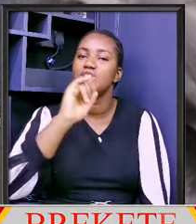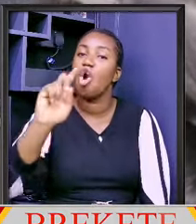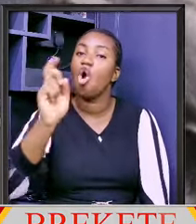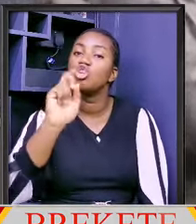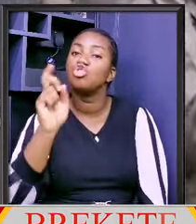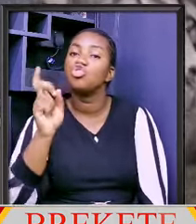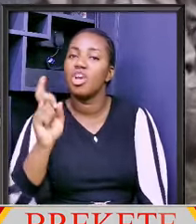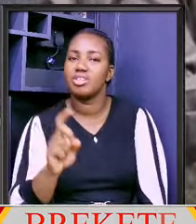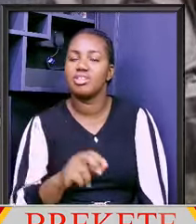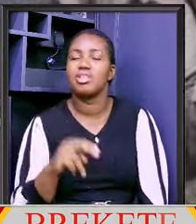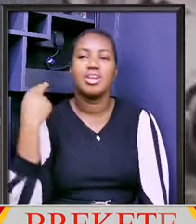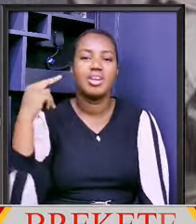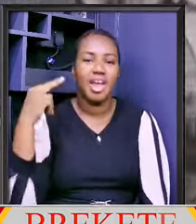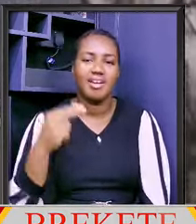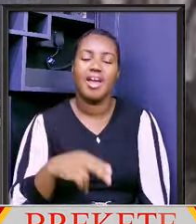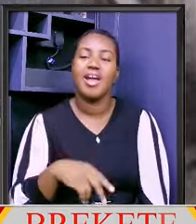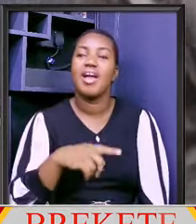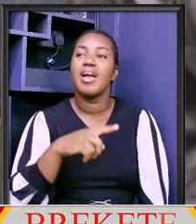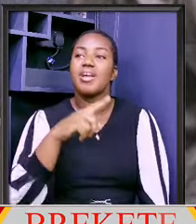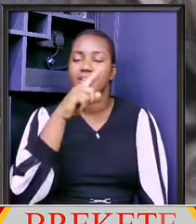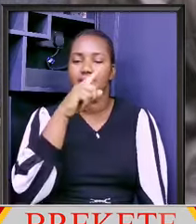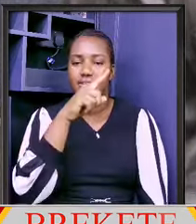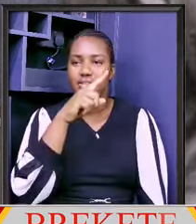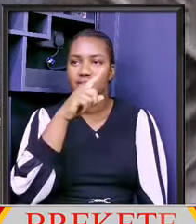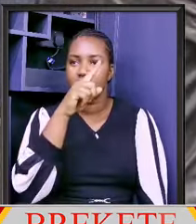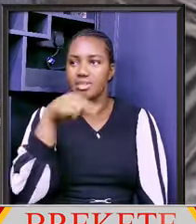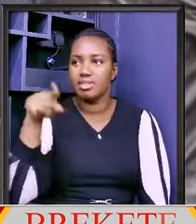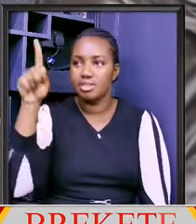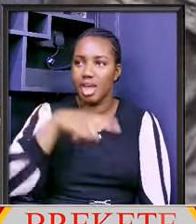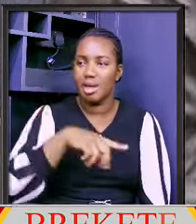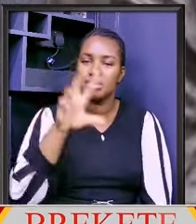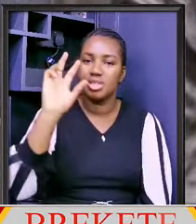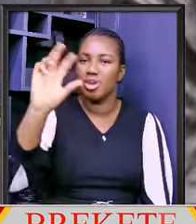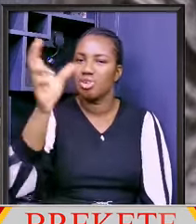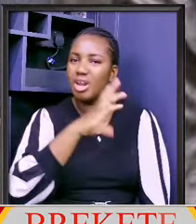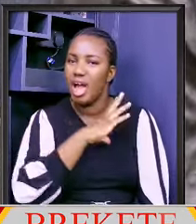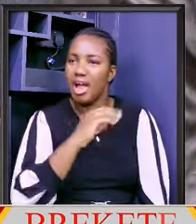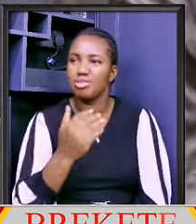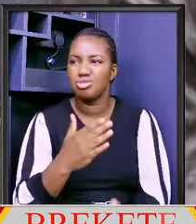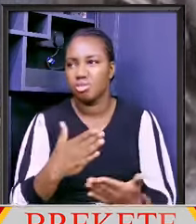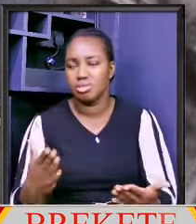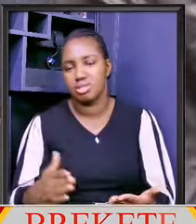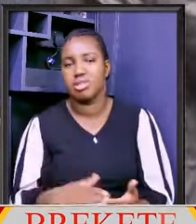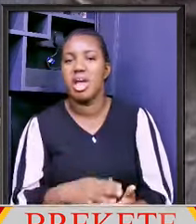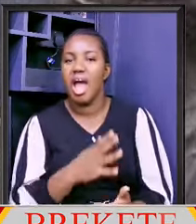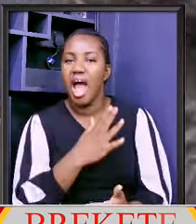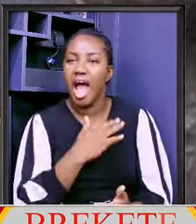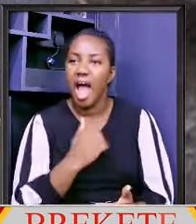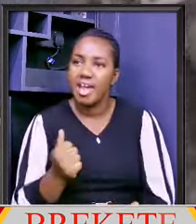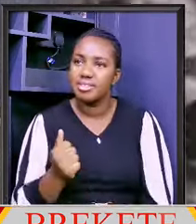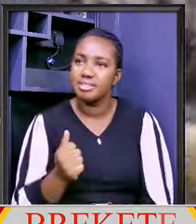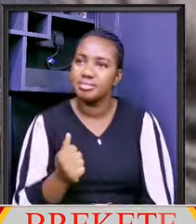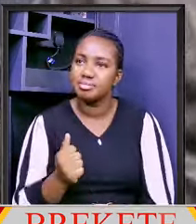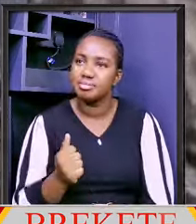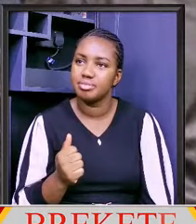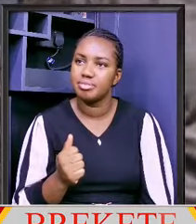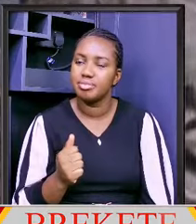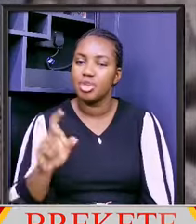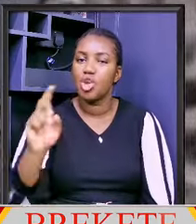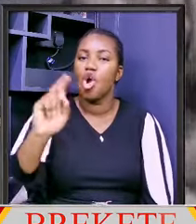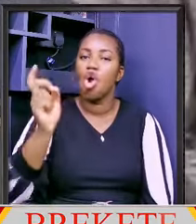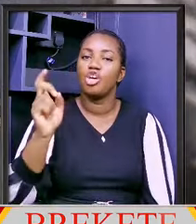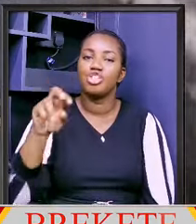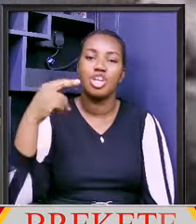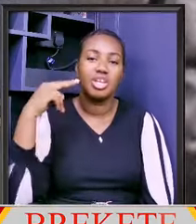naira. Yeah, yes. Times 300 and something. Mm. And now one ticket every day. Mm. Yes. So 100 naira times